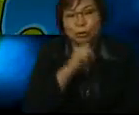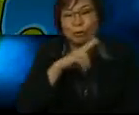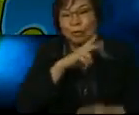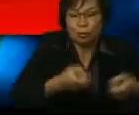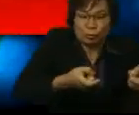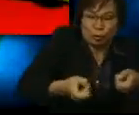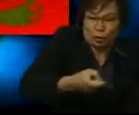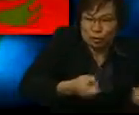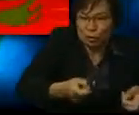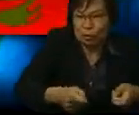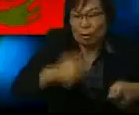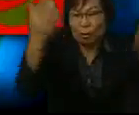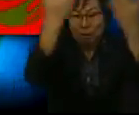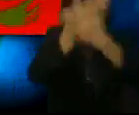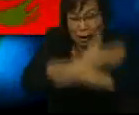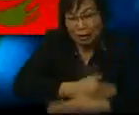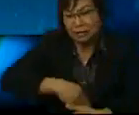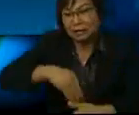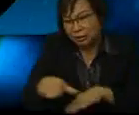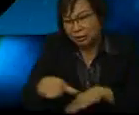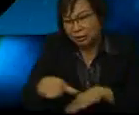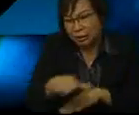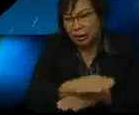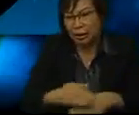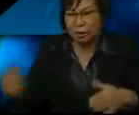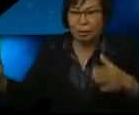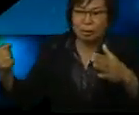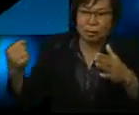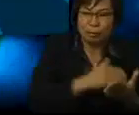Black Shadow's minion and break into his secret lair.